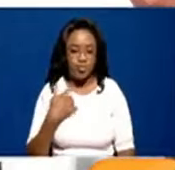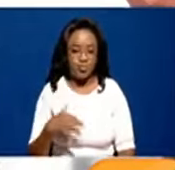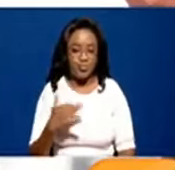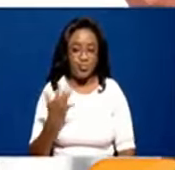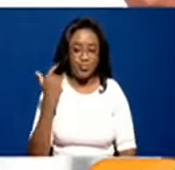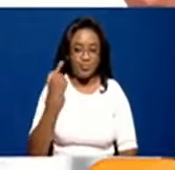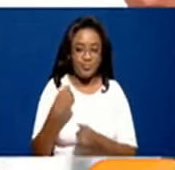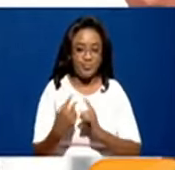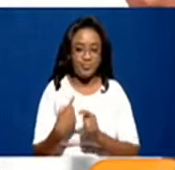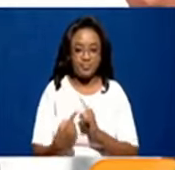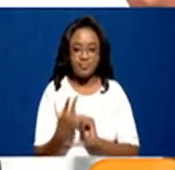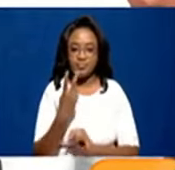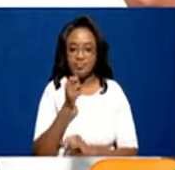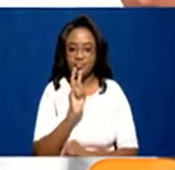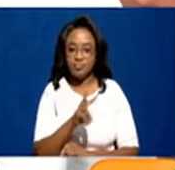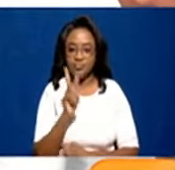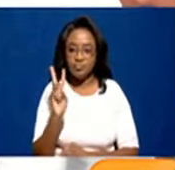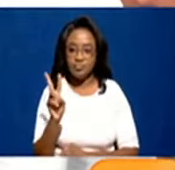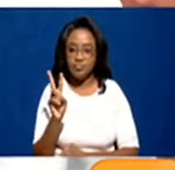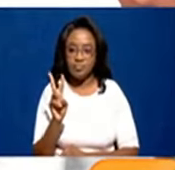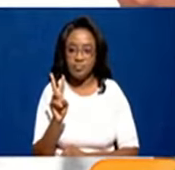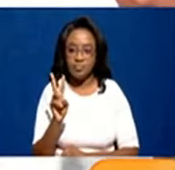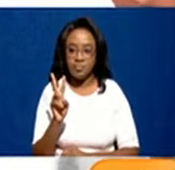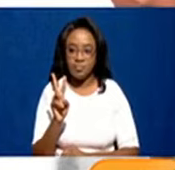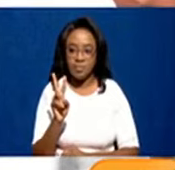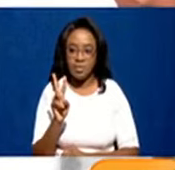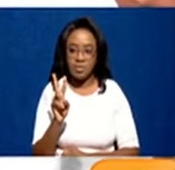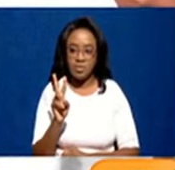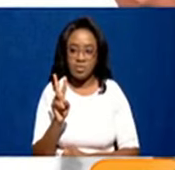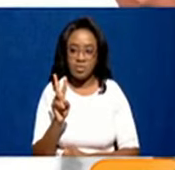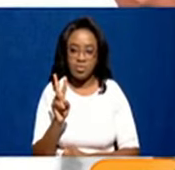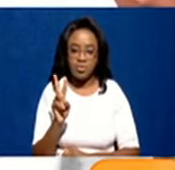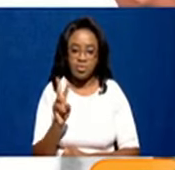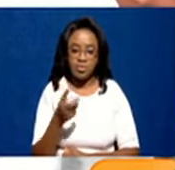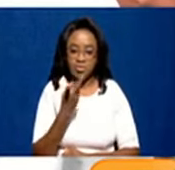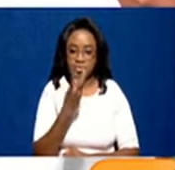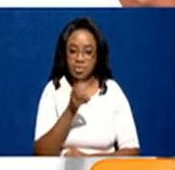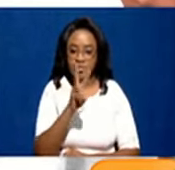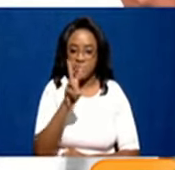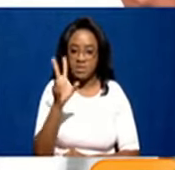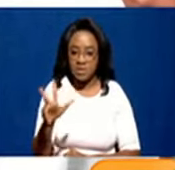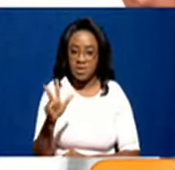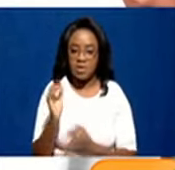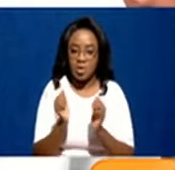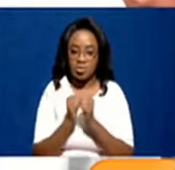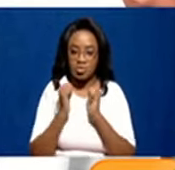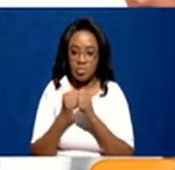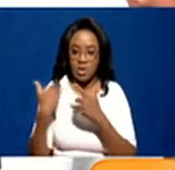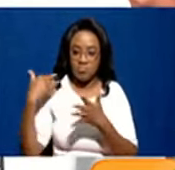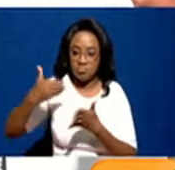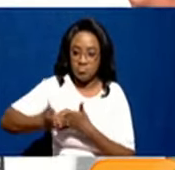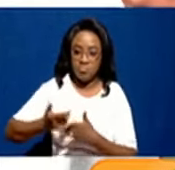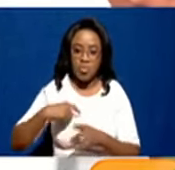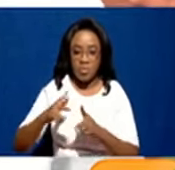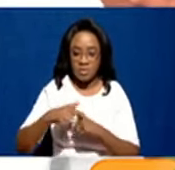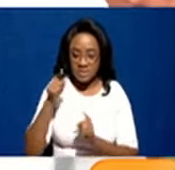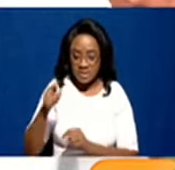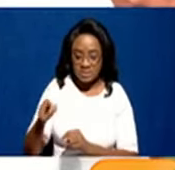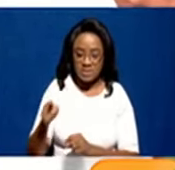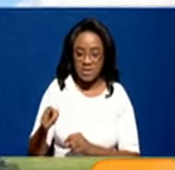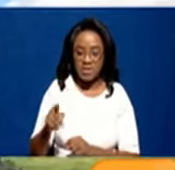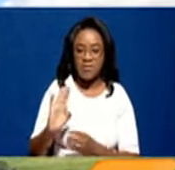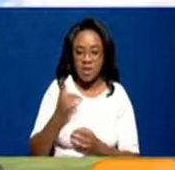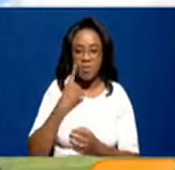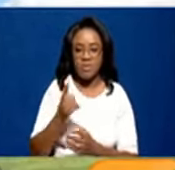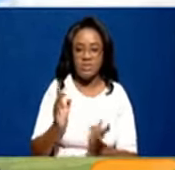year, 2022. From October, we began this process with Fahari. So from that time, we have seen